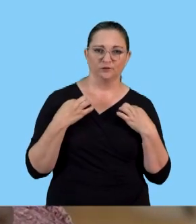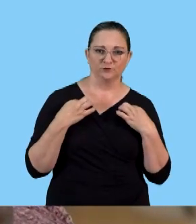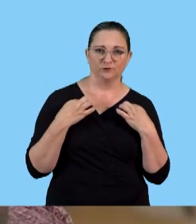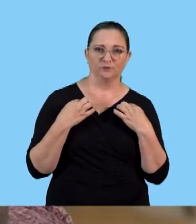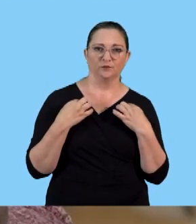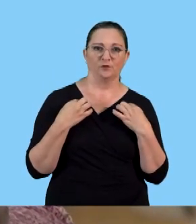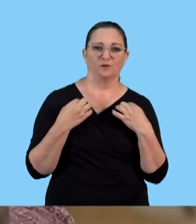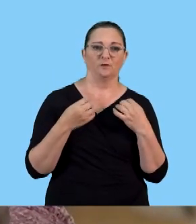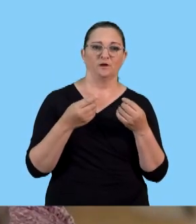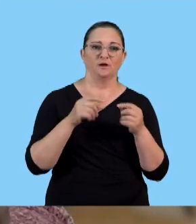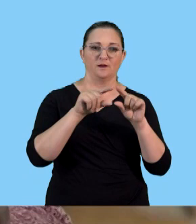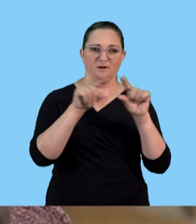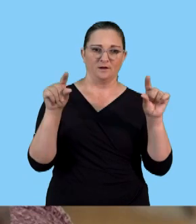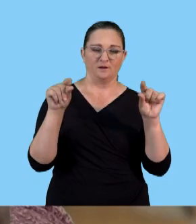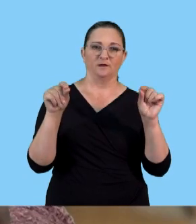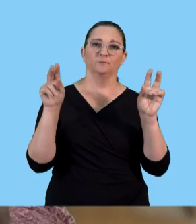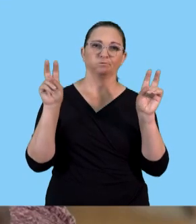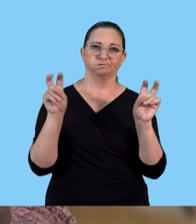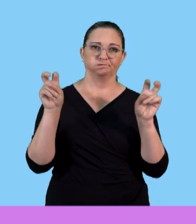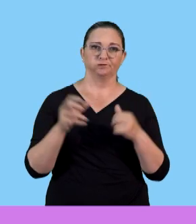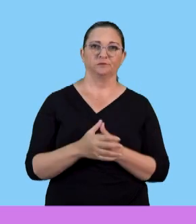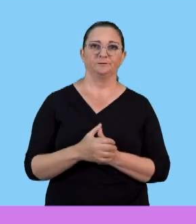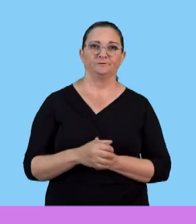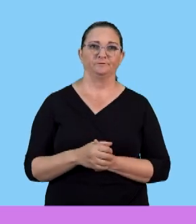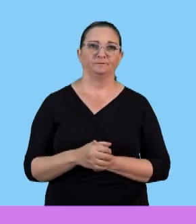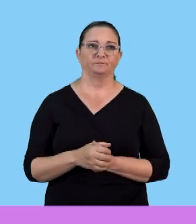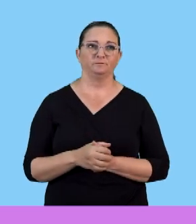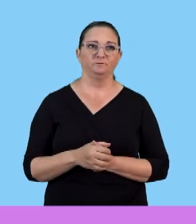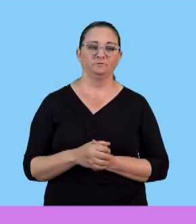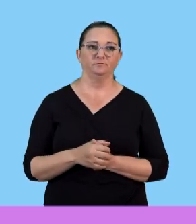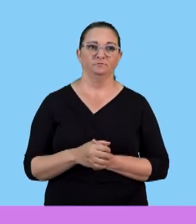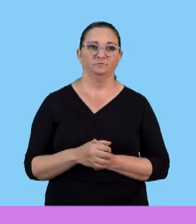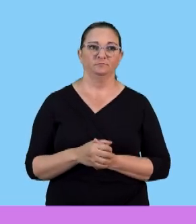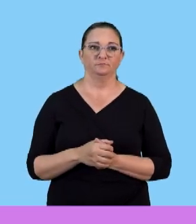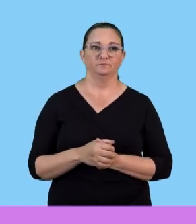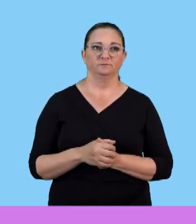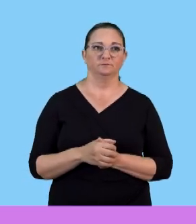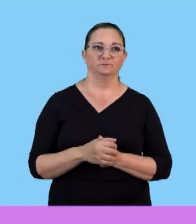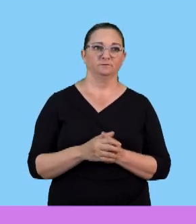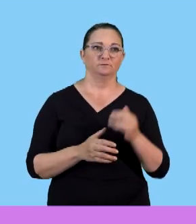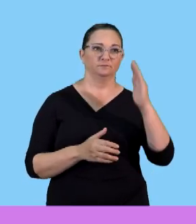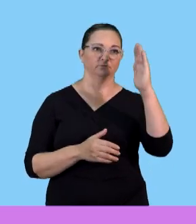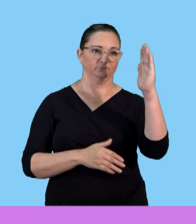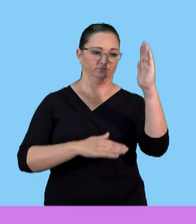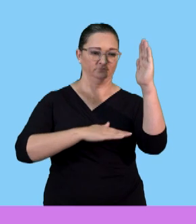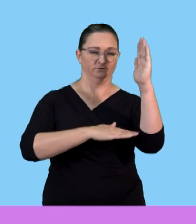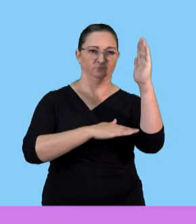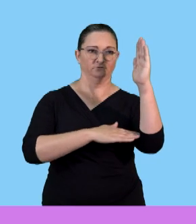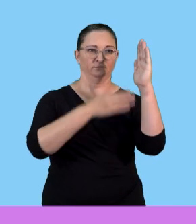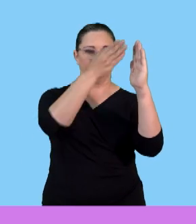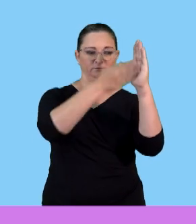were sold or bought in this. So we must have our dependent